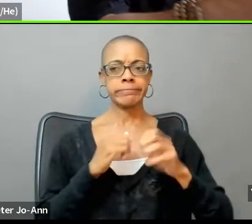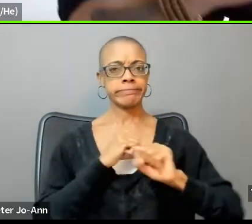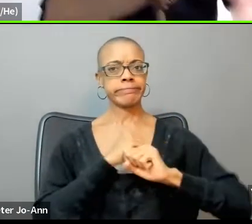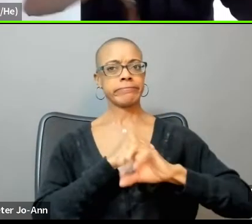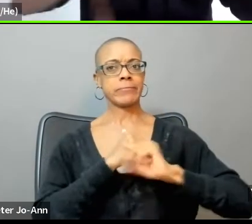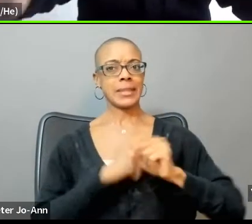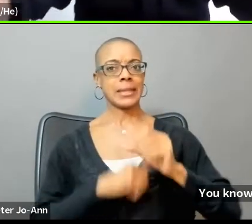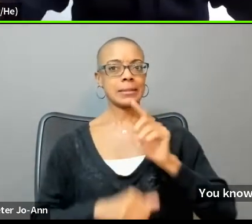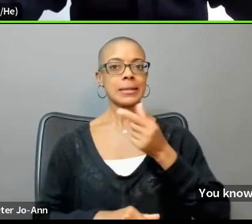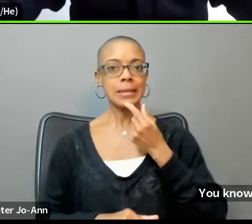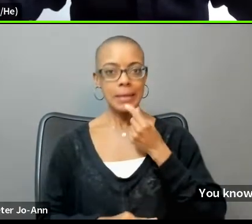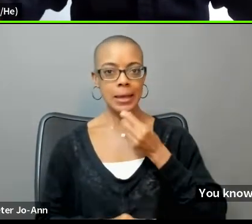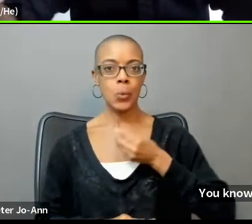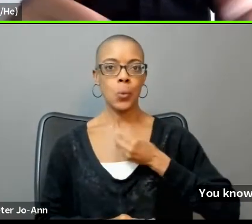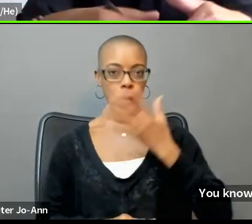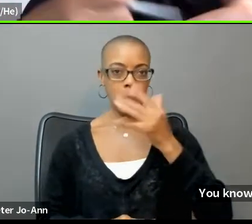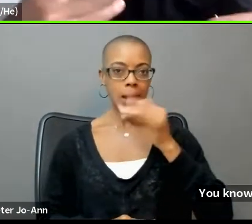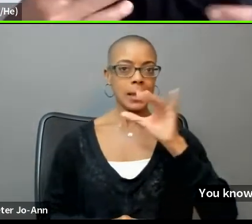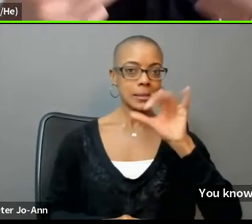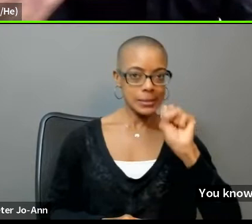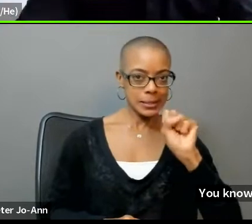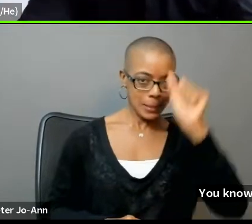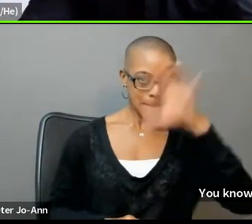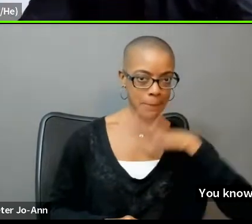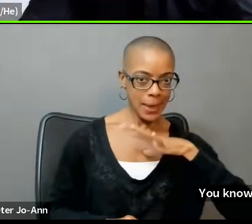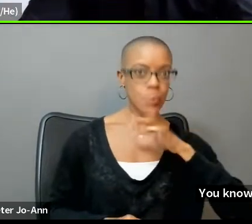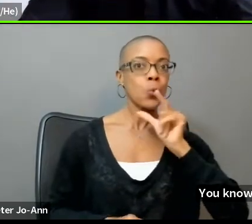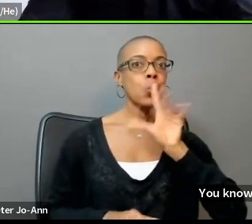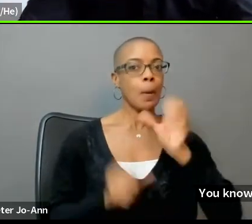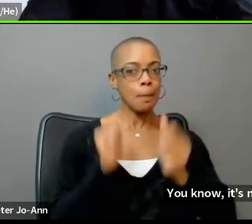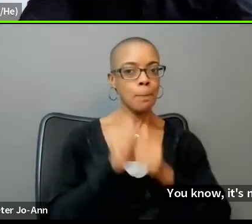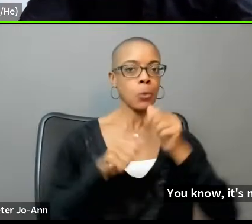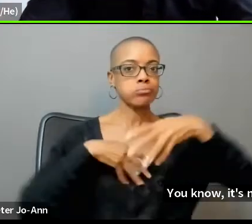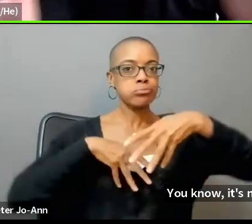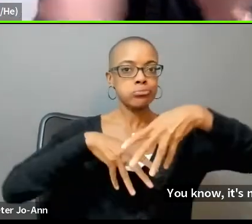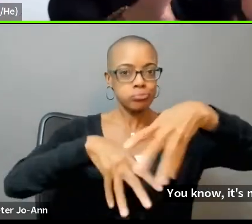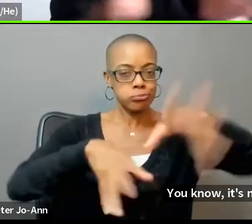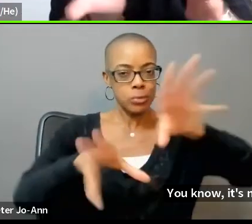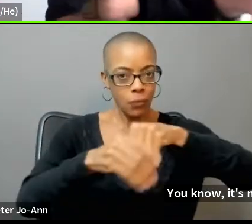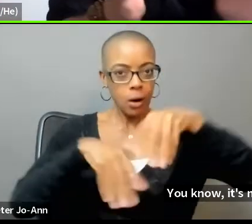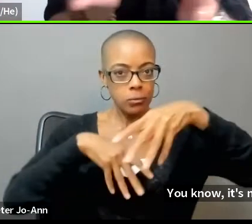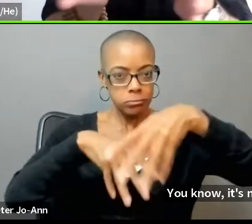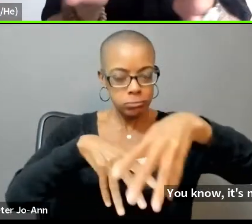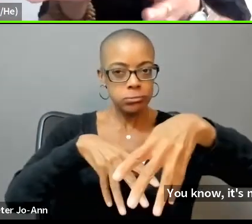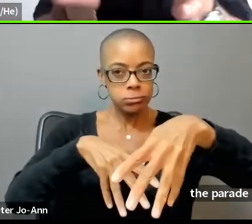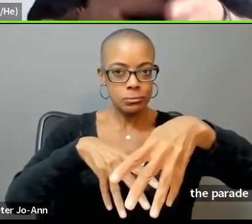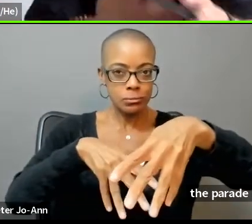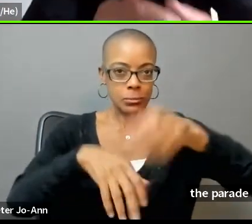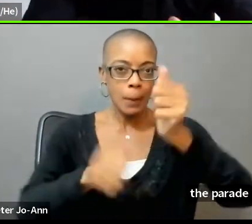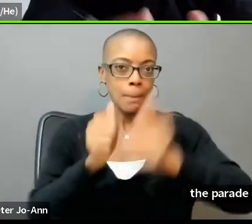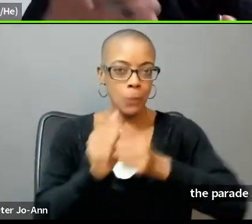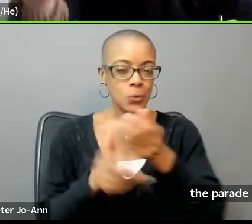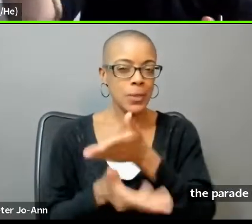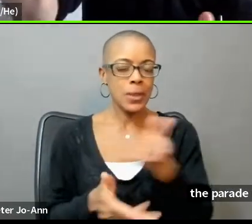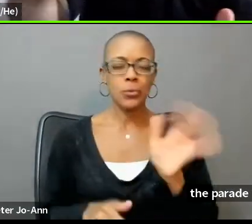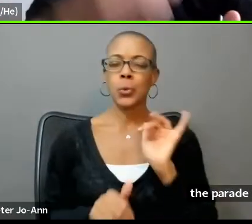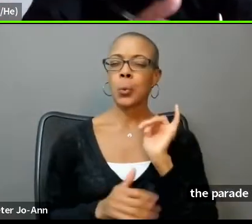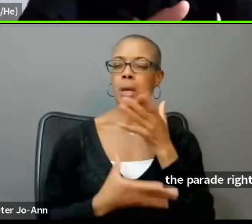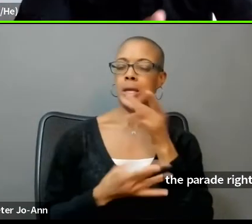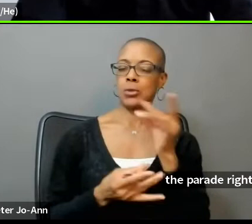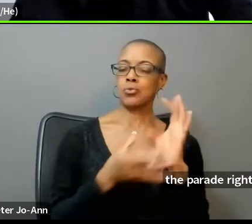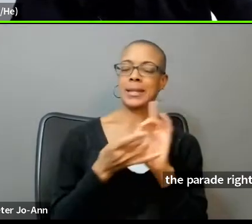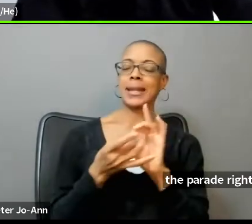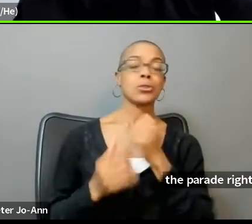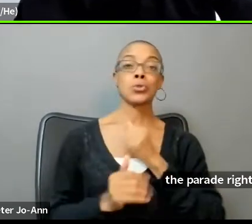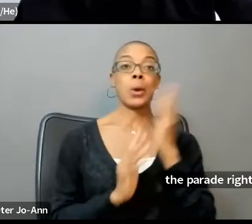men who attend the parade, right? Like, so it's interesting to see that connection there. Sorry, Jake,